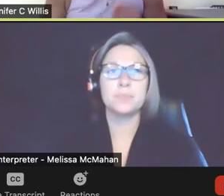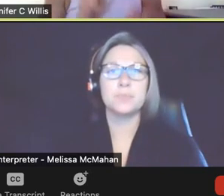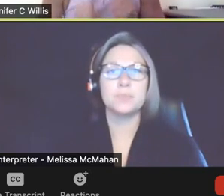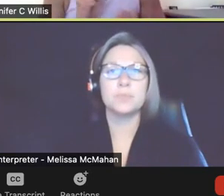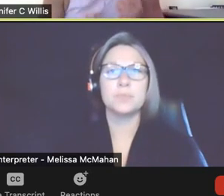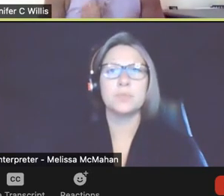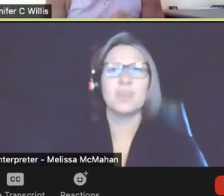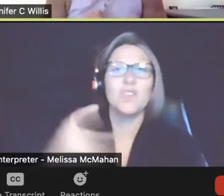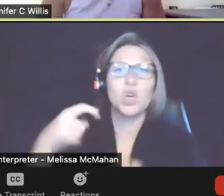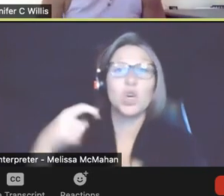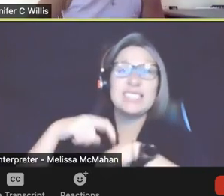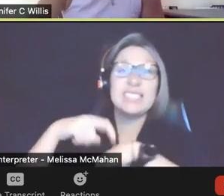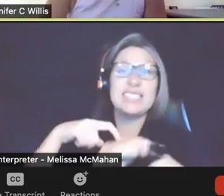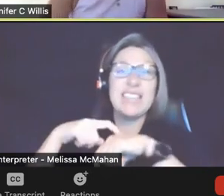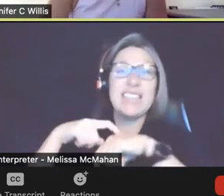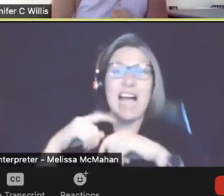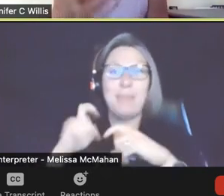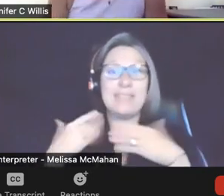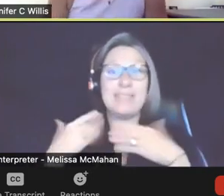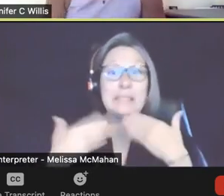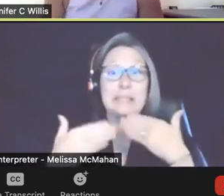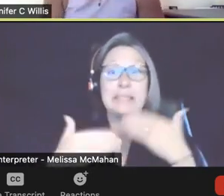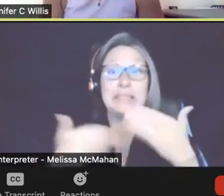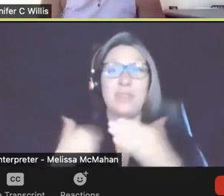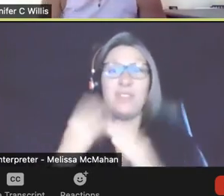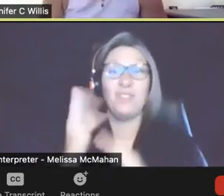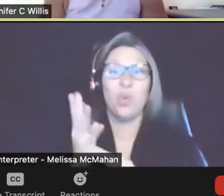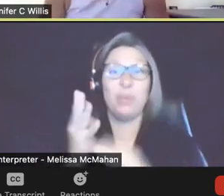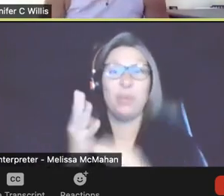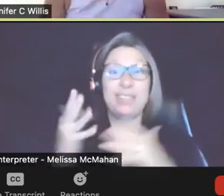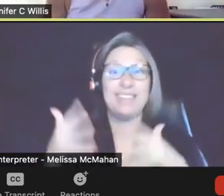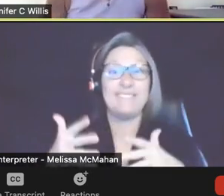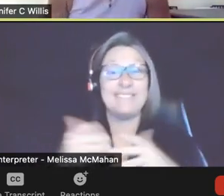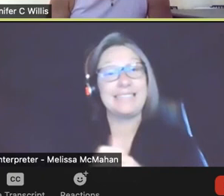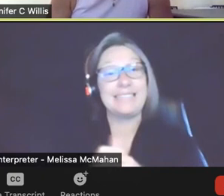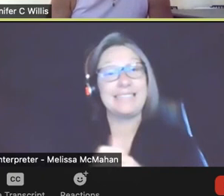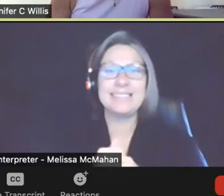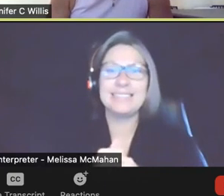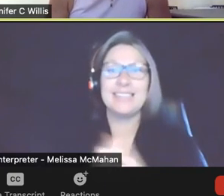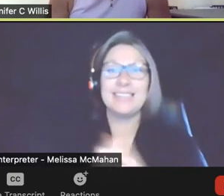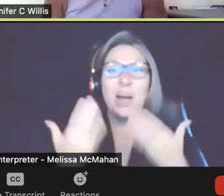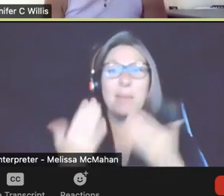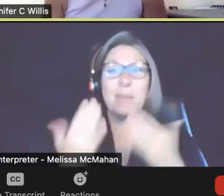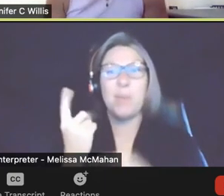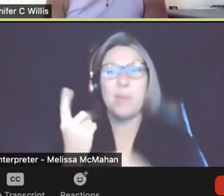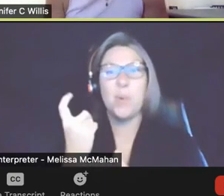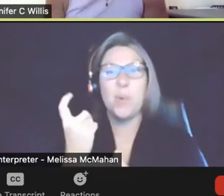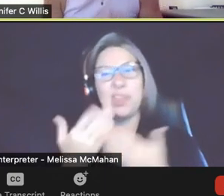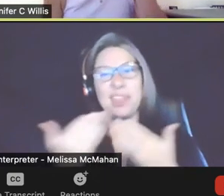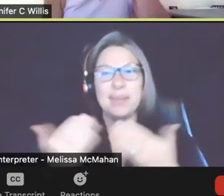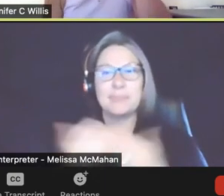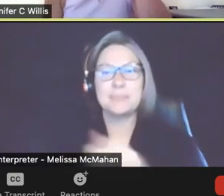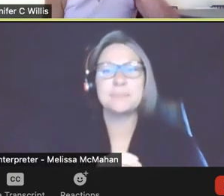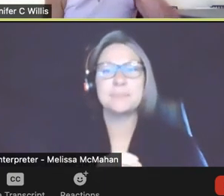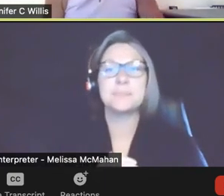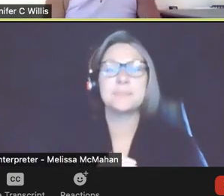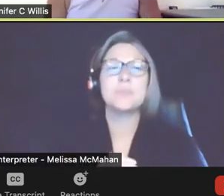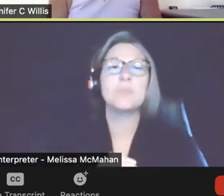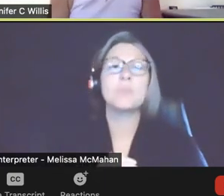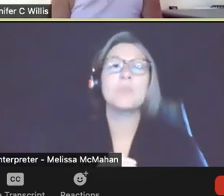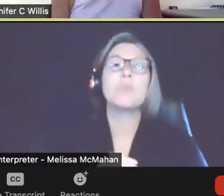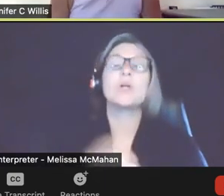For time purposes, let's roll in because we got like 4 minutes. We'll maybe get through one more thing.